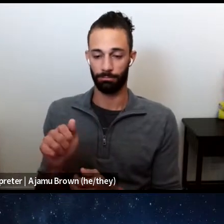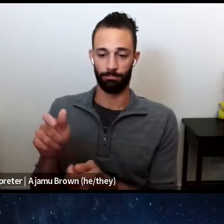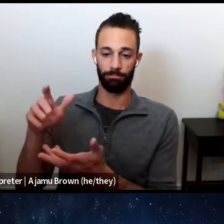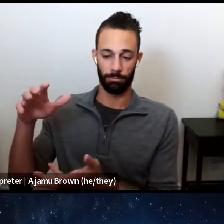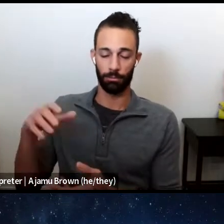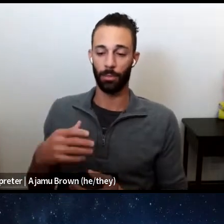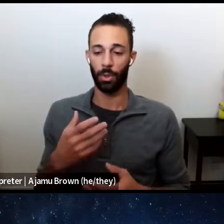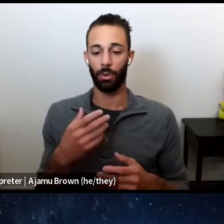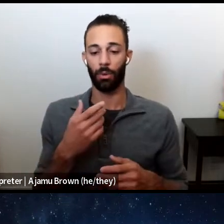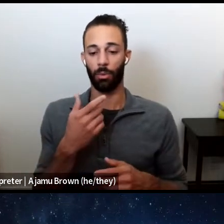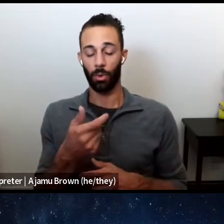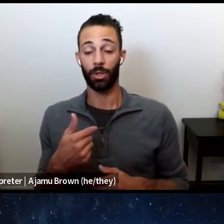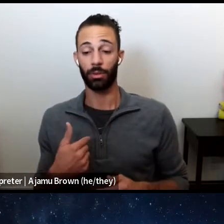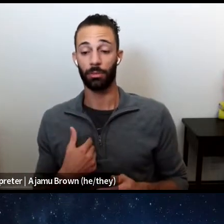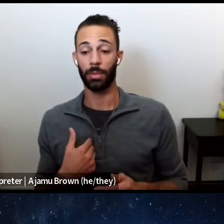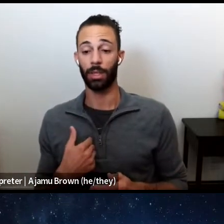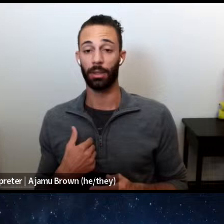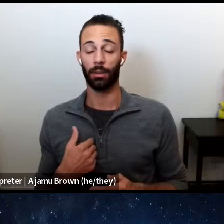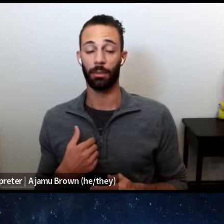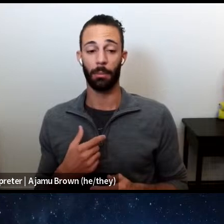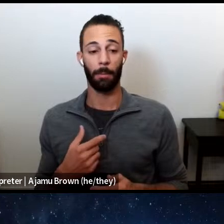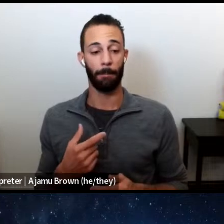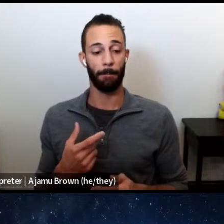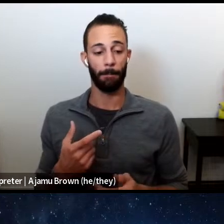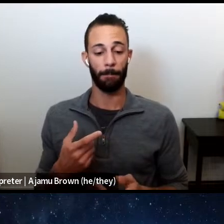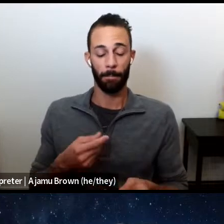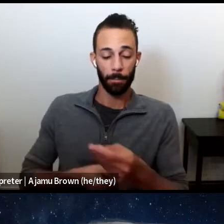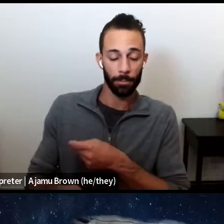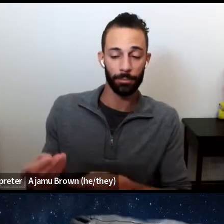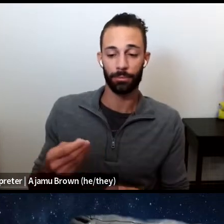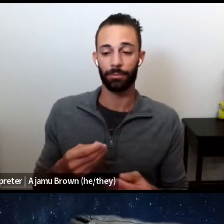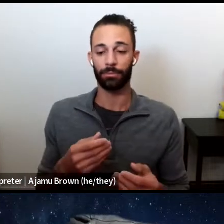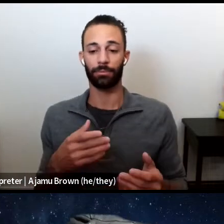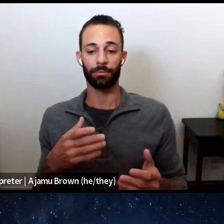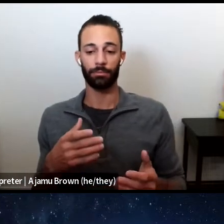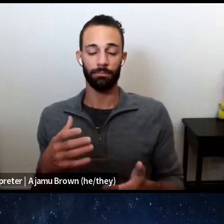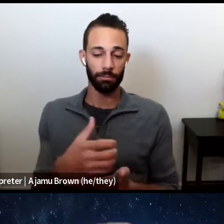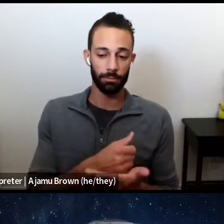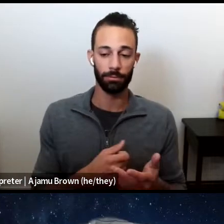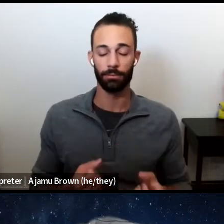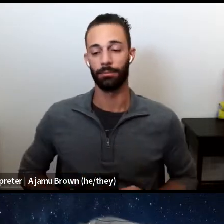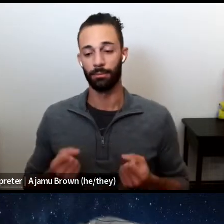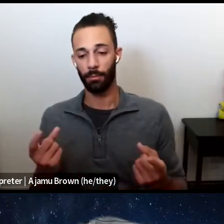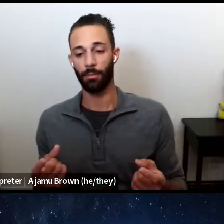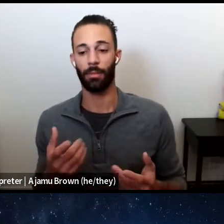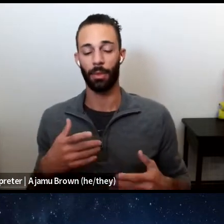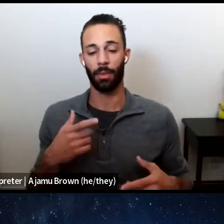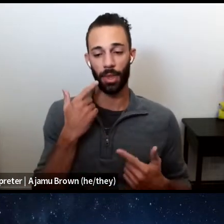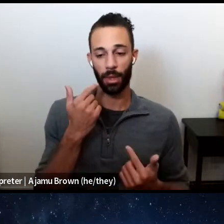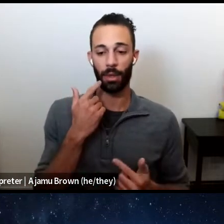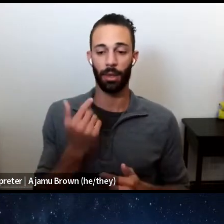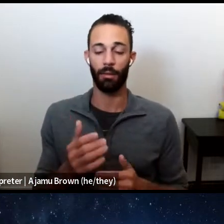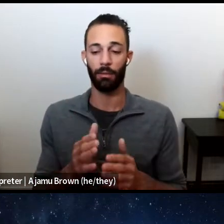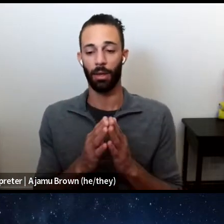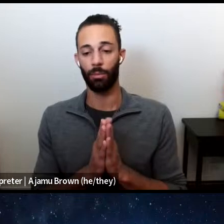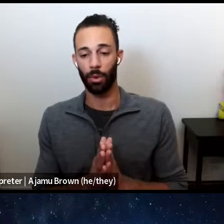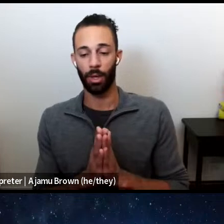build, spin, barter, laugh, grieve, weep, pray, work my way